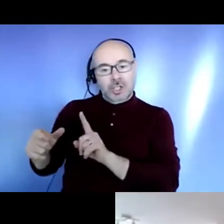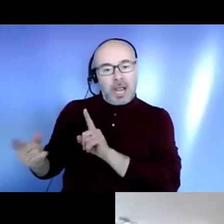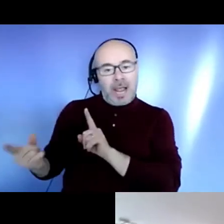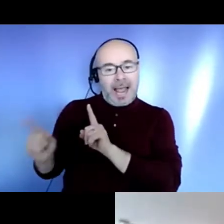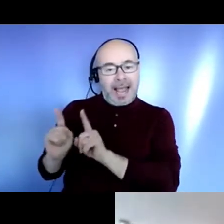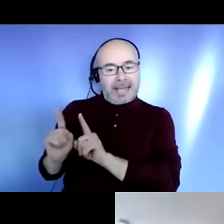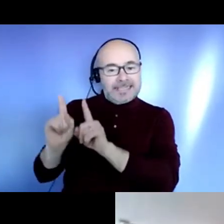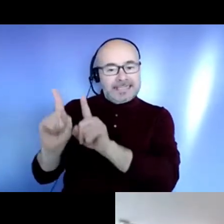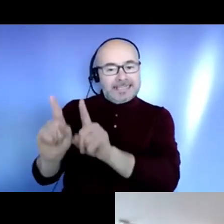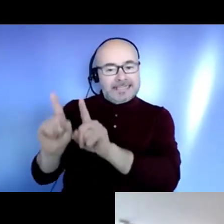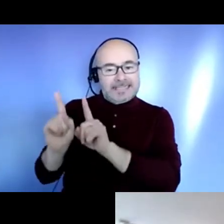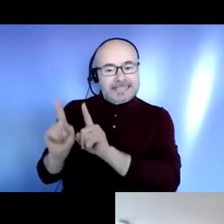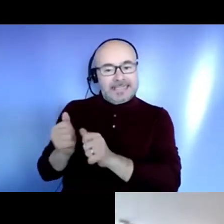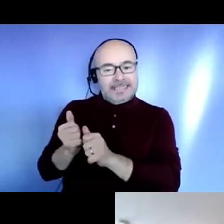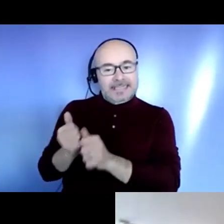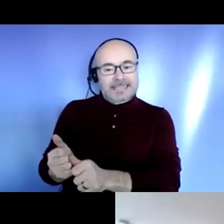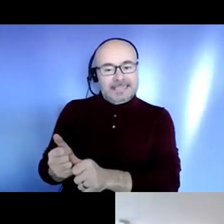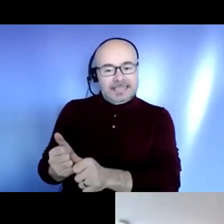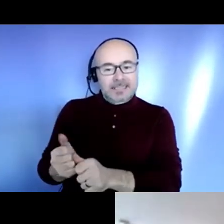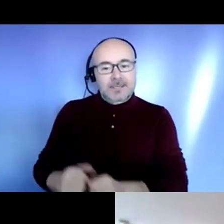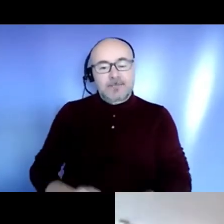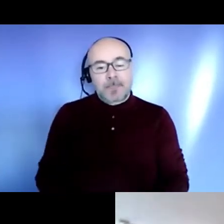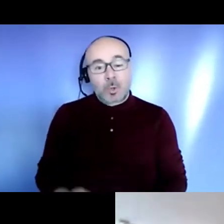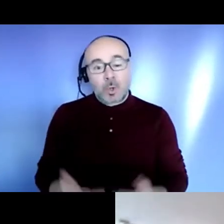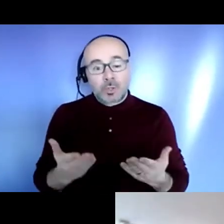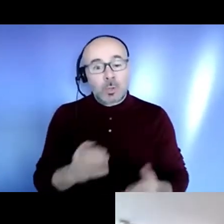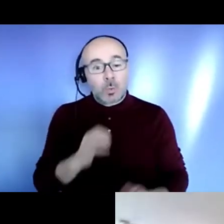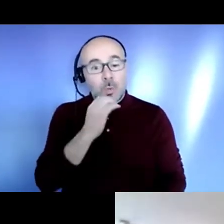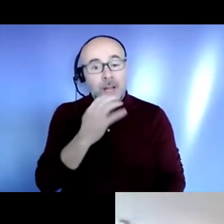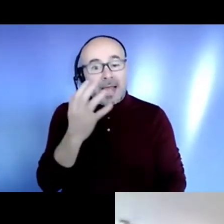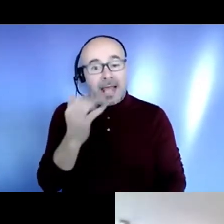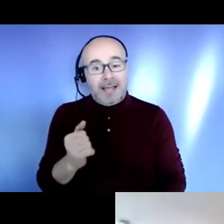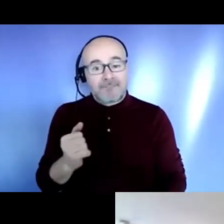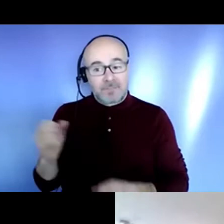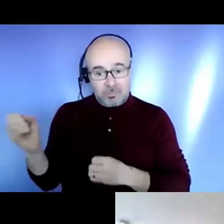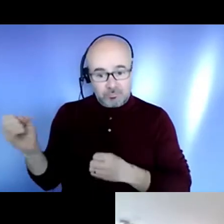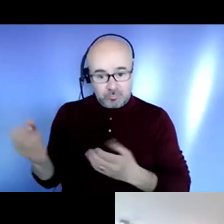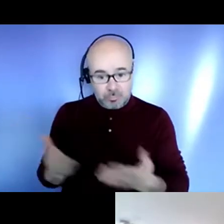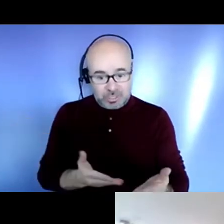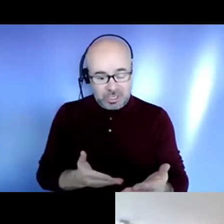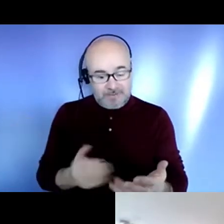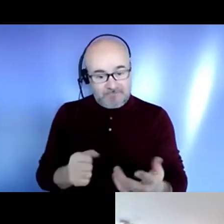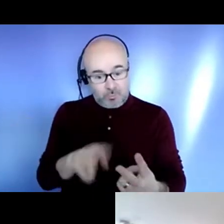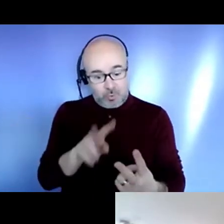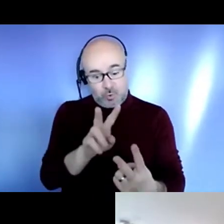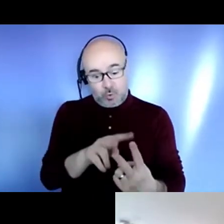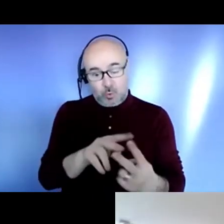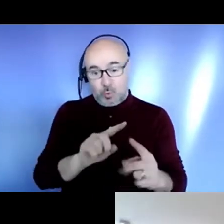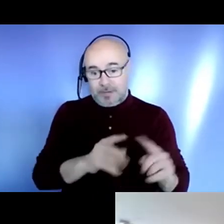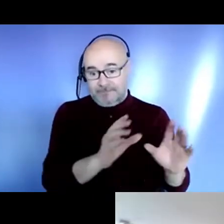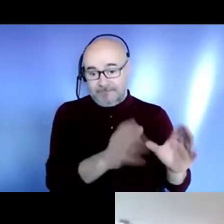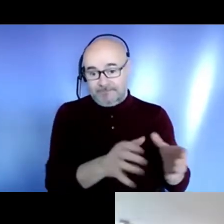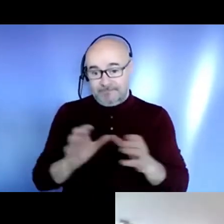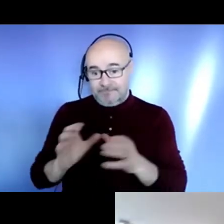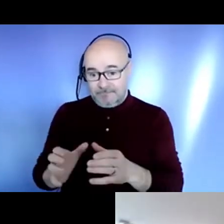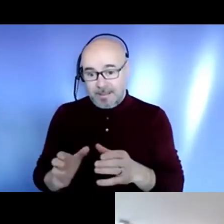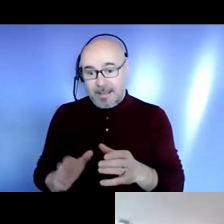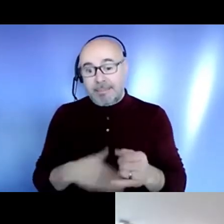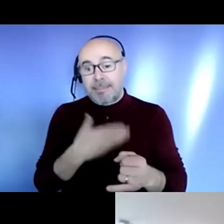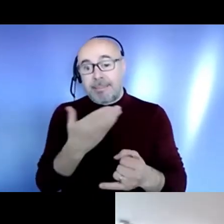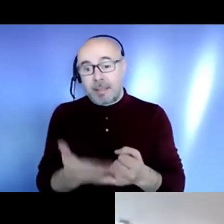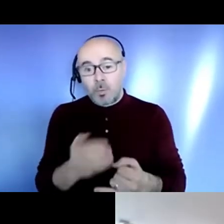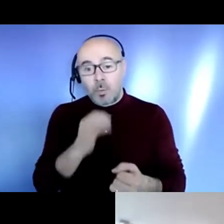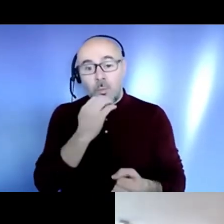short presentations from Thistle Assistance and also the National Entitlement Card, and then we'll have the opportunity for some questions and